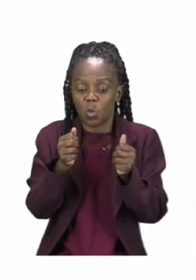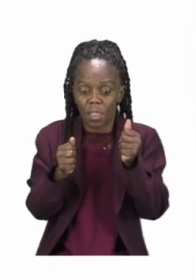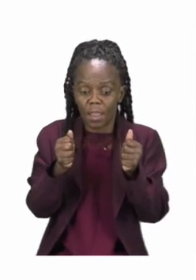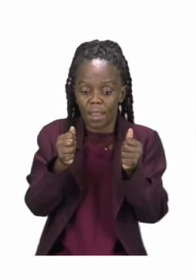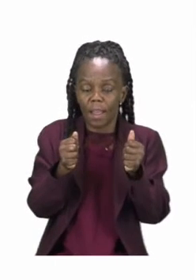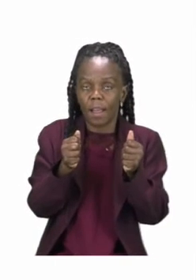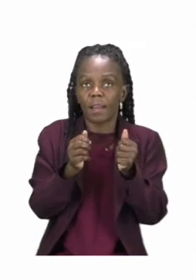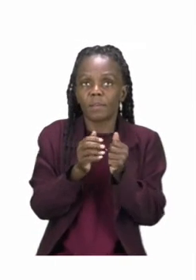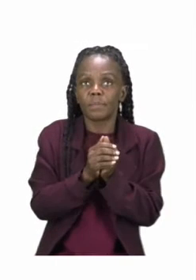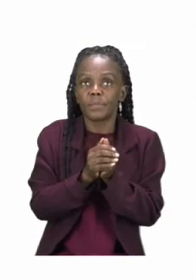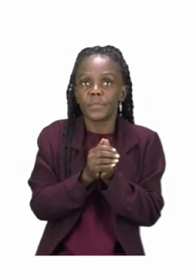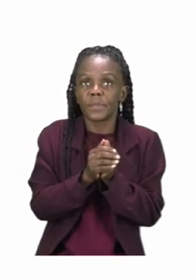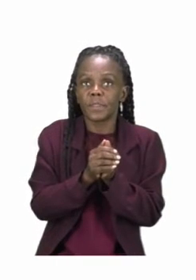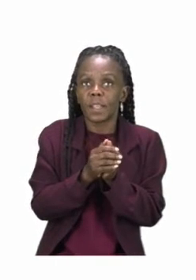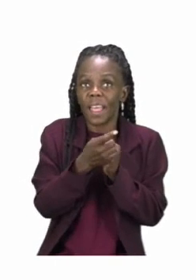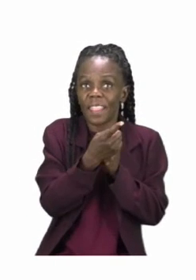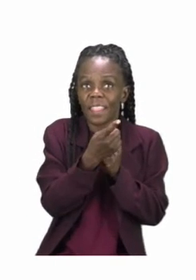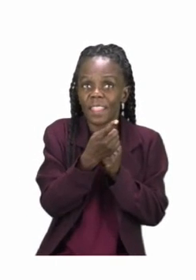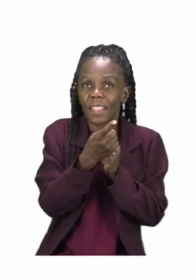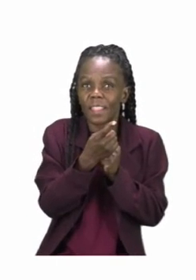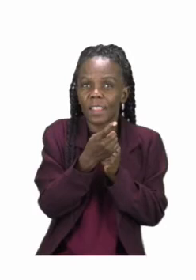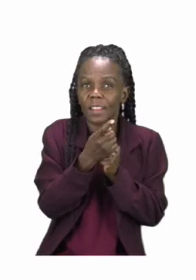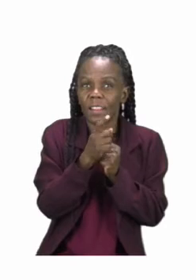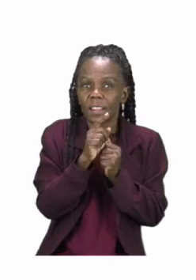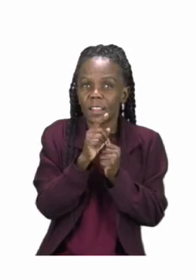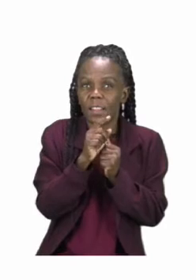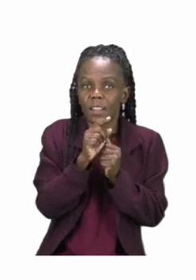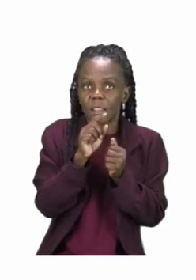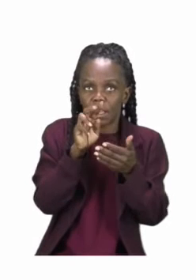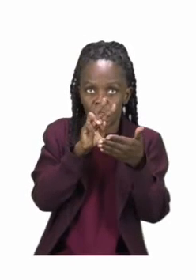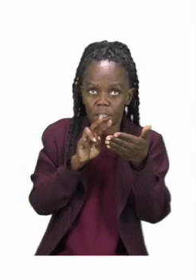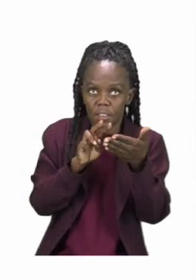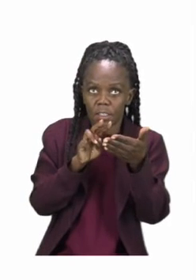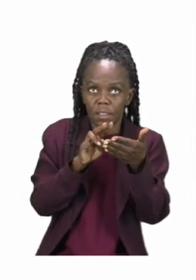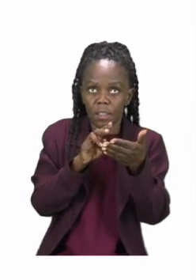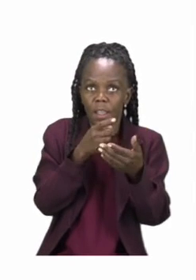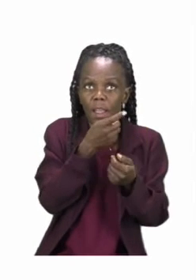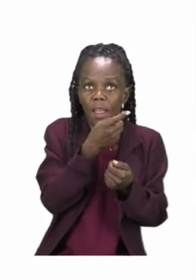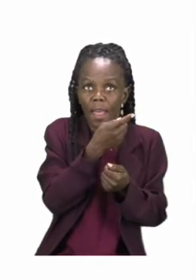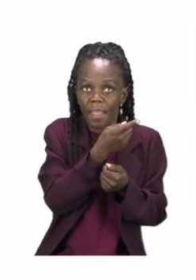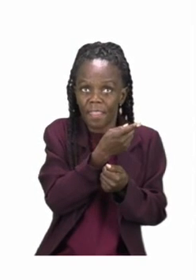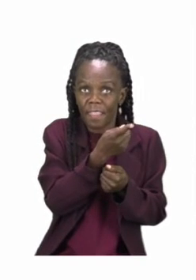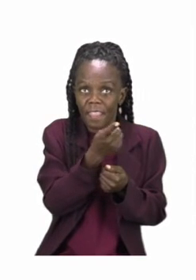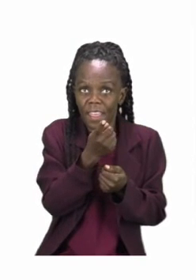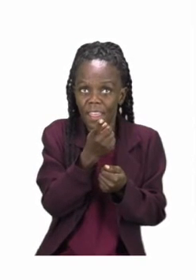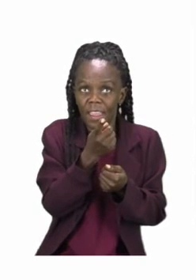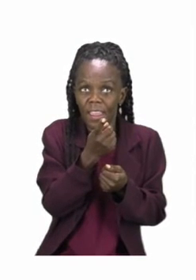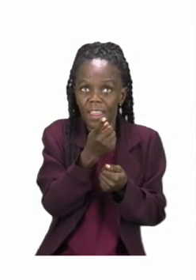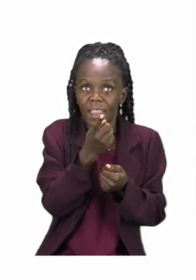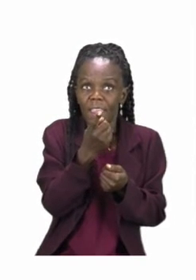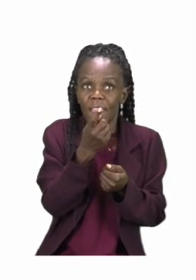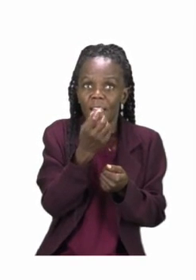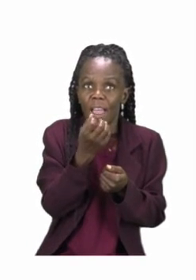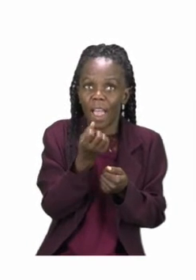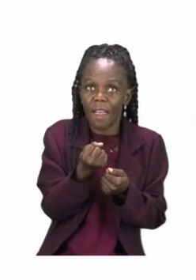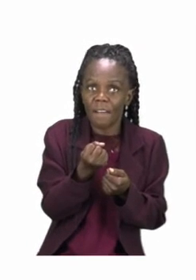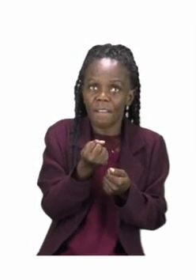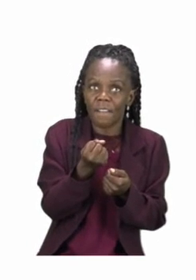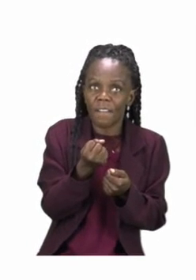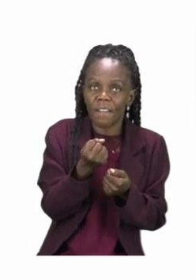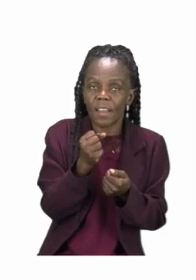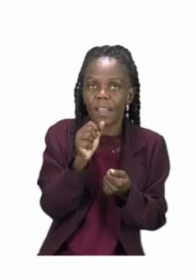have a car. Let's read the sentence again. They